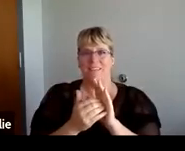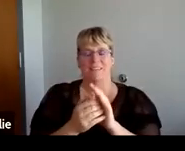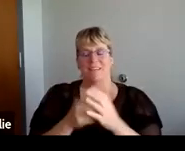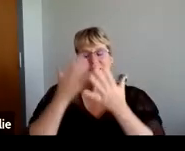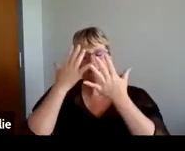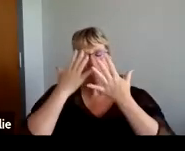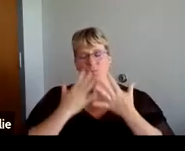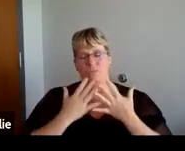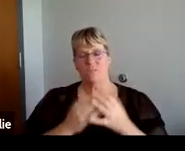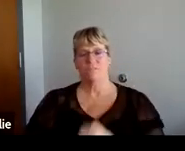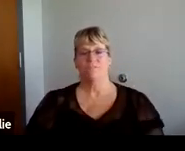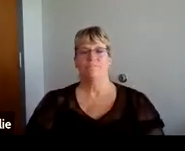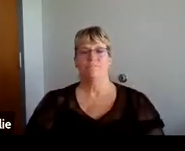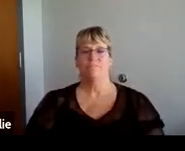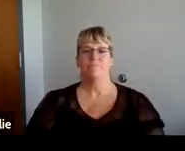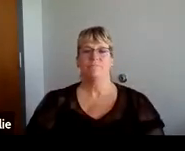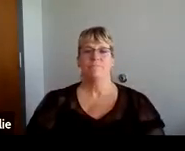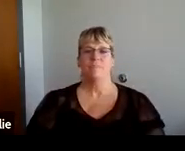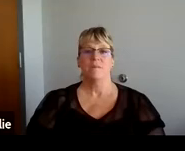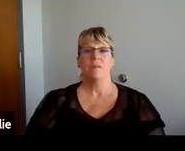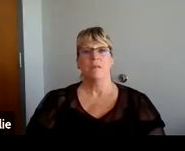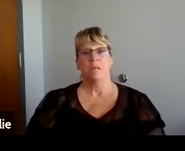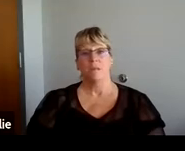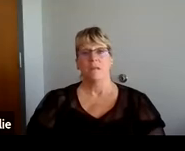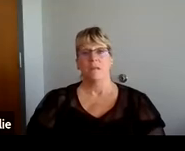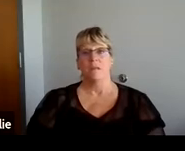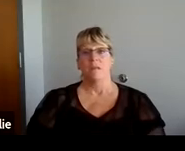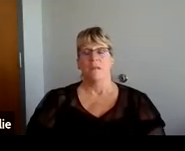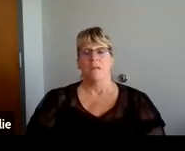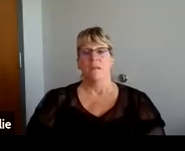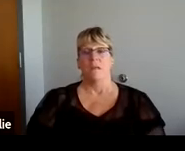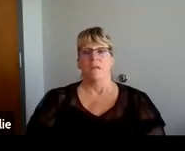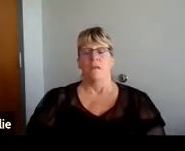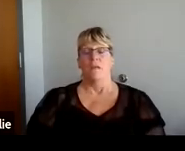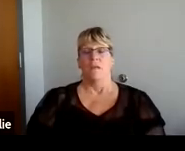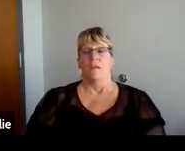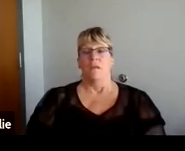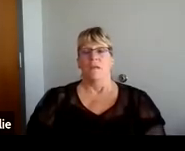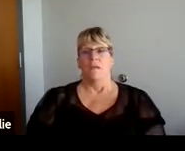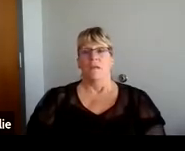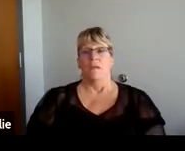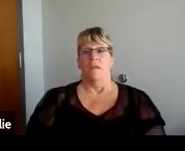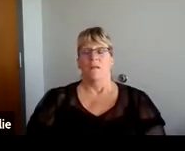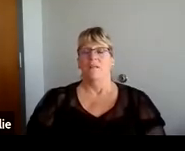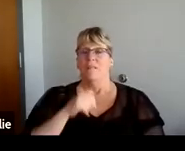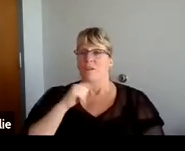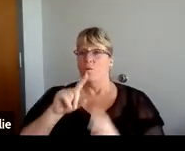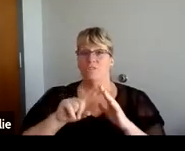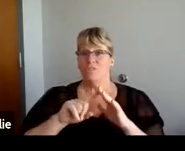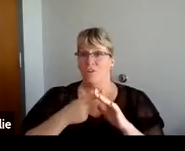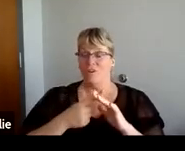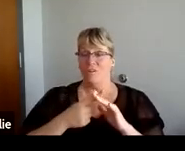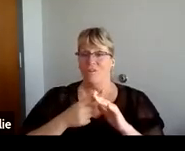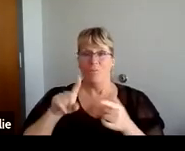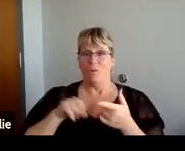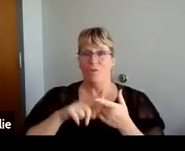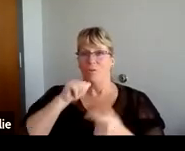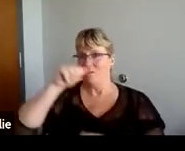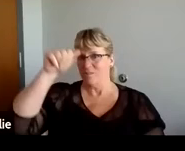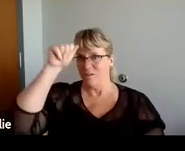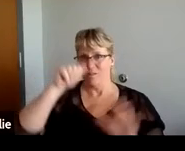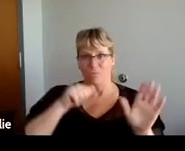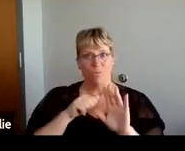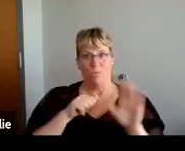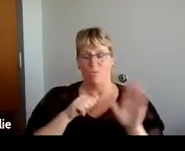unfortunate. And our substance use disorders don't start as adults, most of our